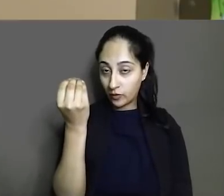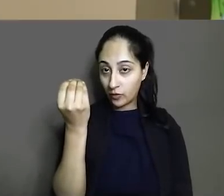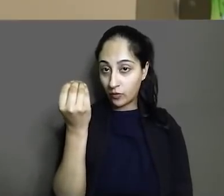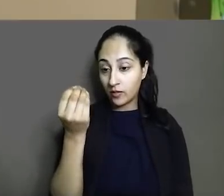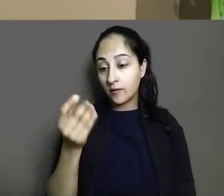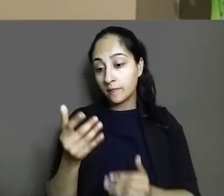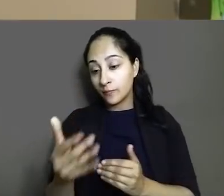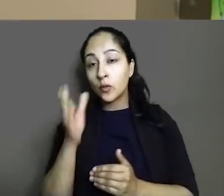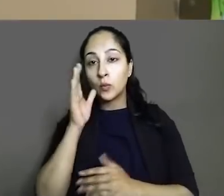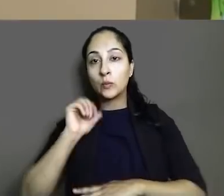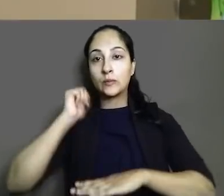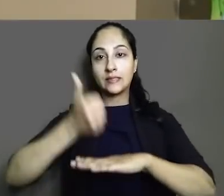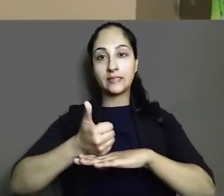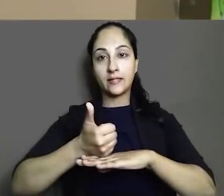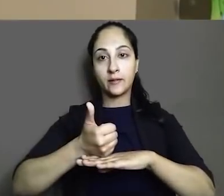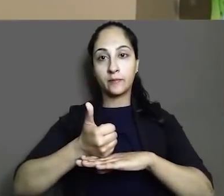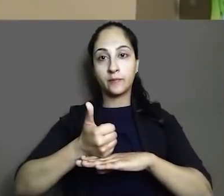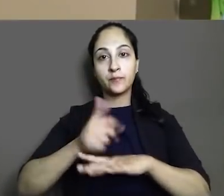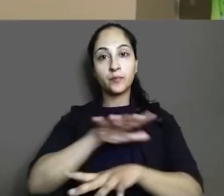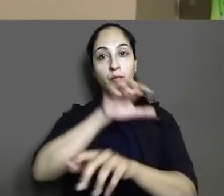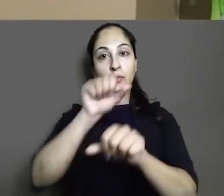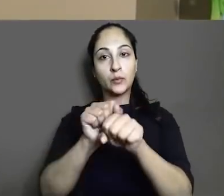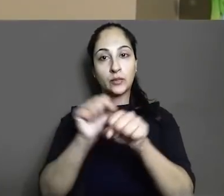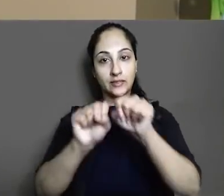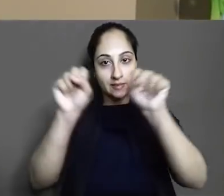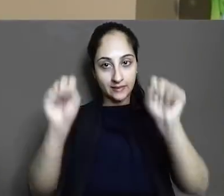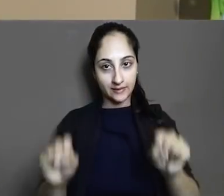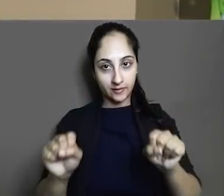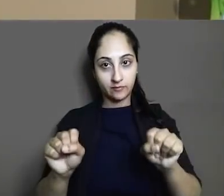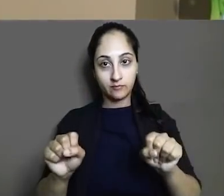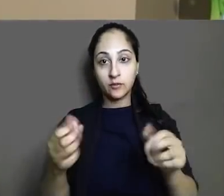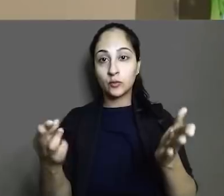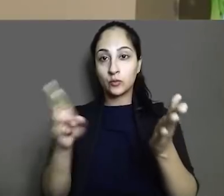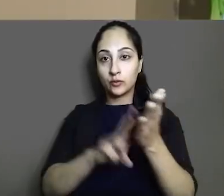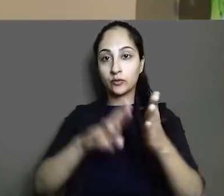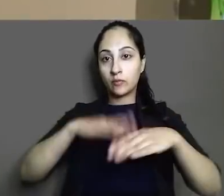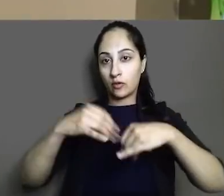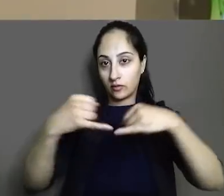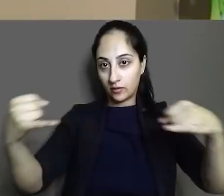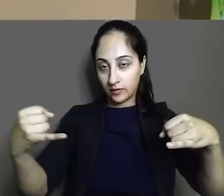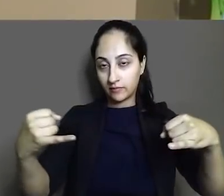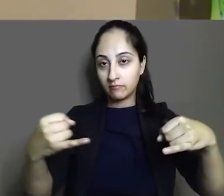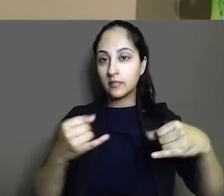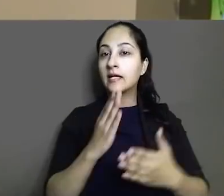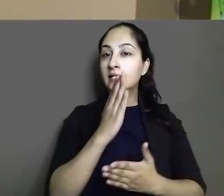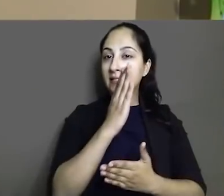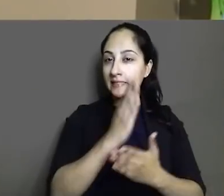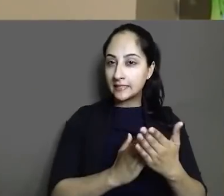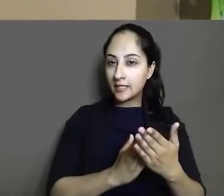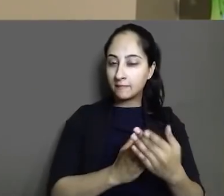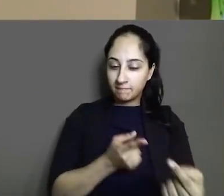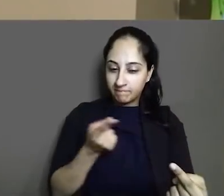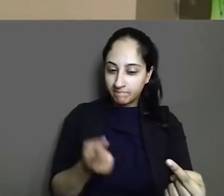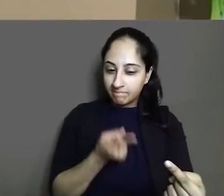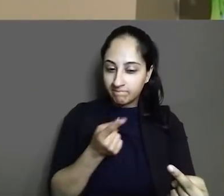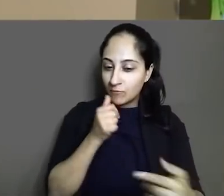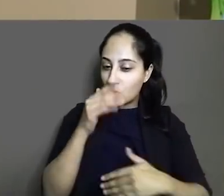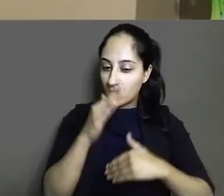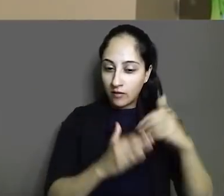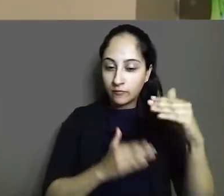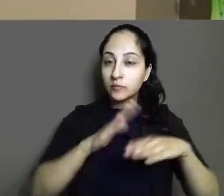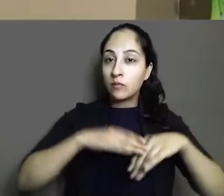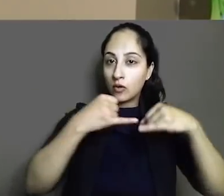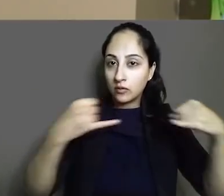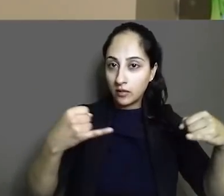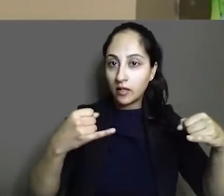help them pre-register as well. And finally, probably the last thing you can do to make sure that you know when it's your